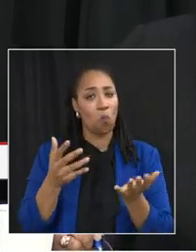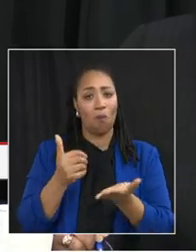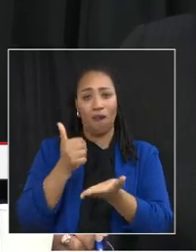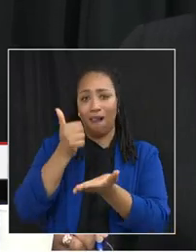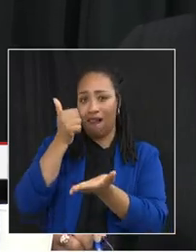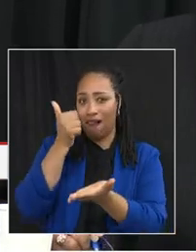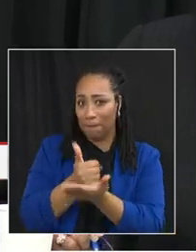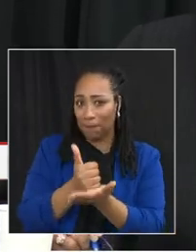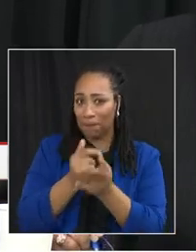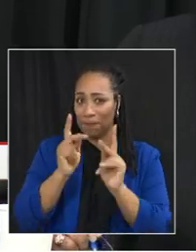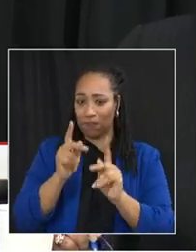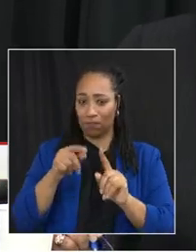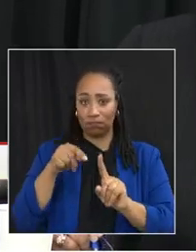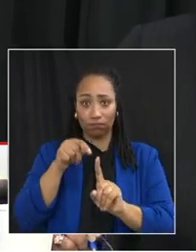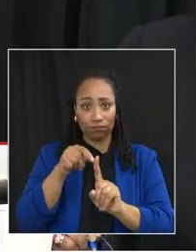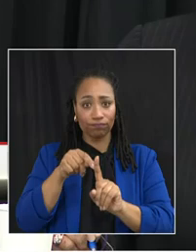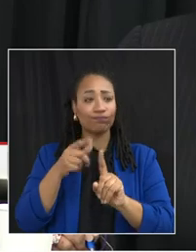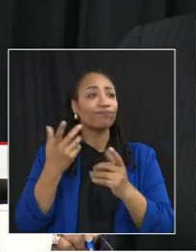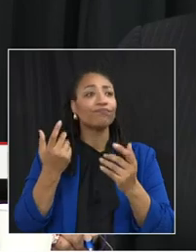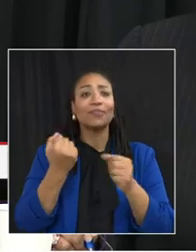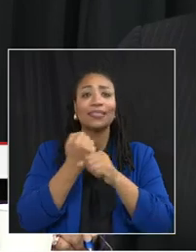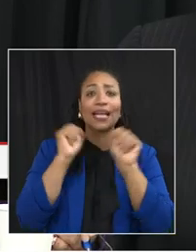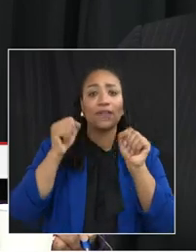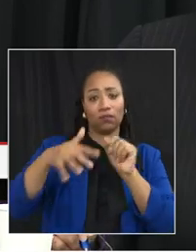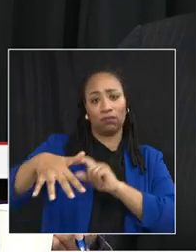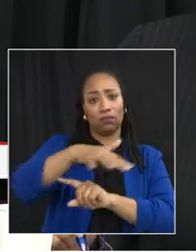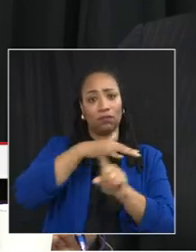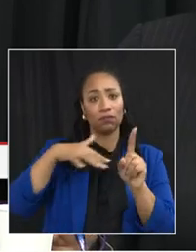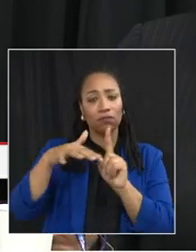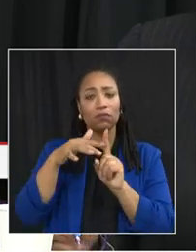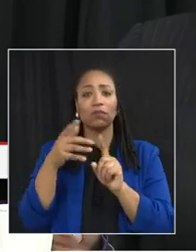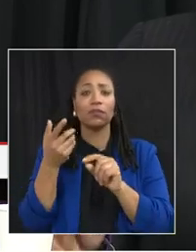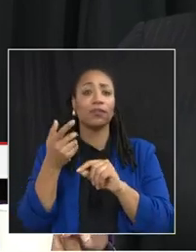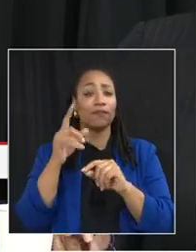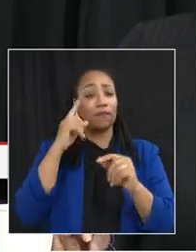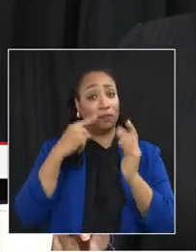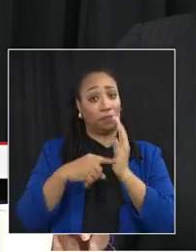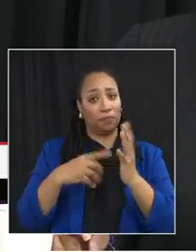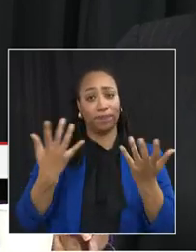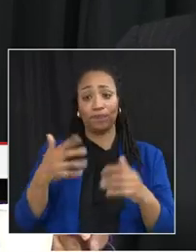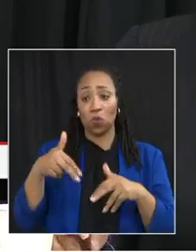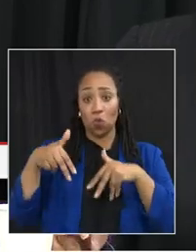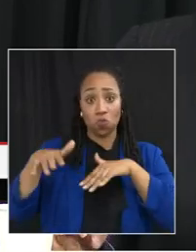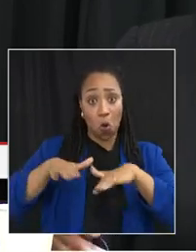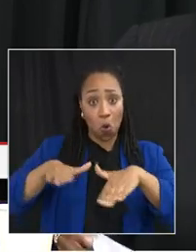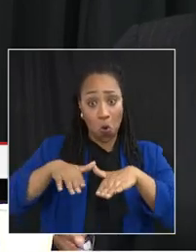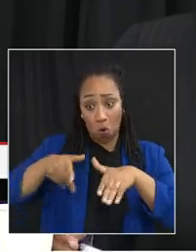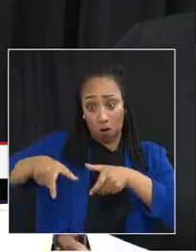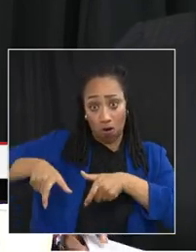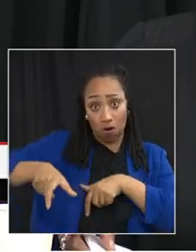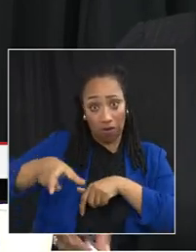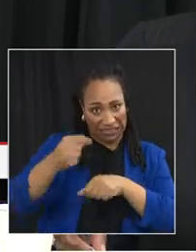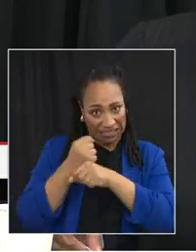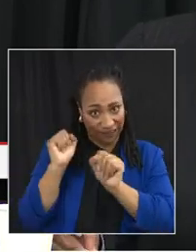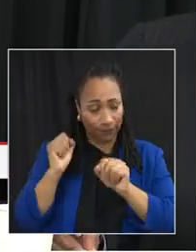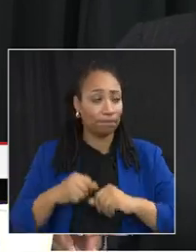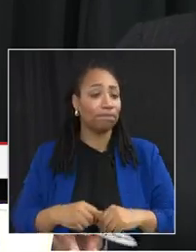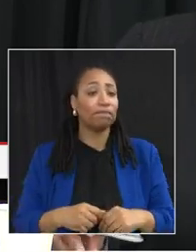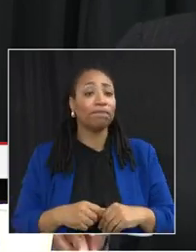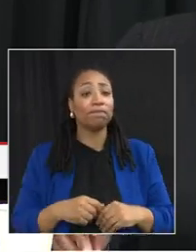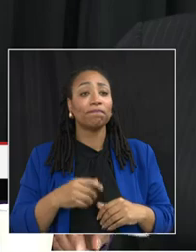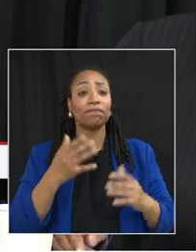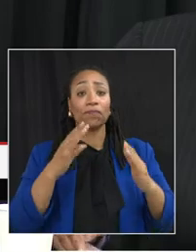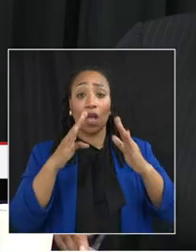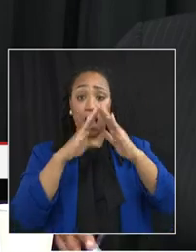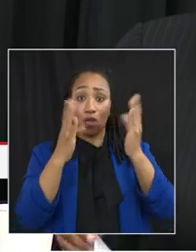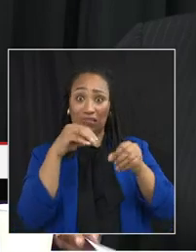that allow you to be able to walk safely, all of your life activities in your home safely. And so